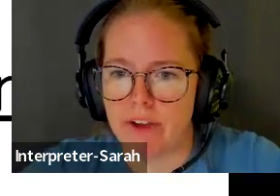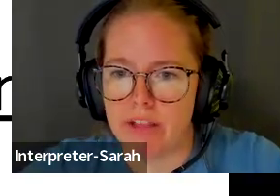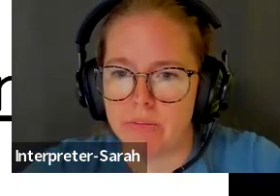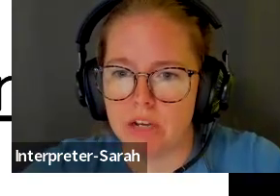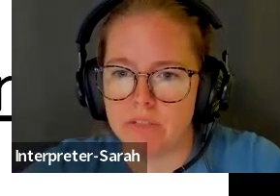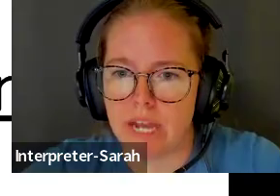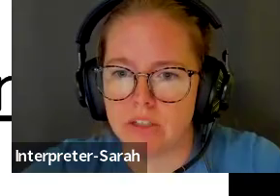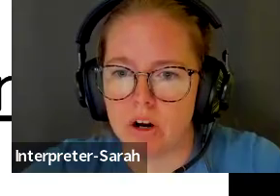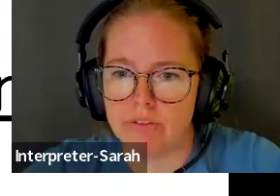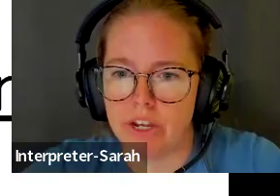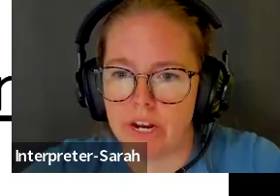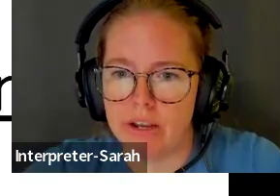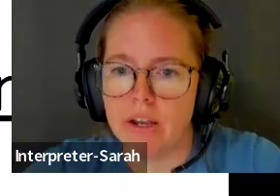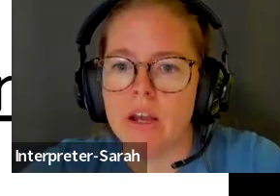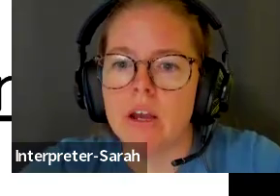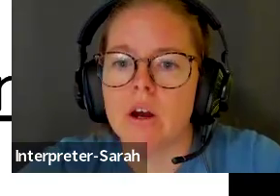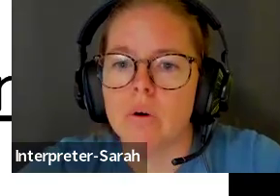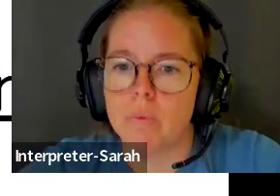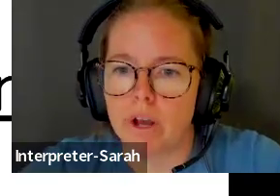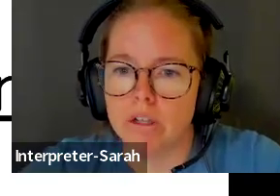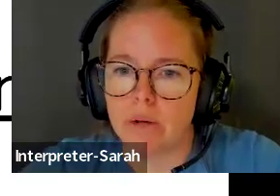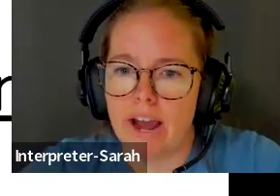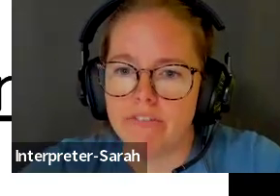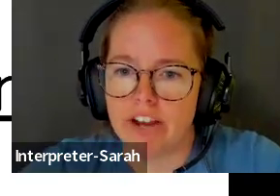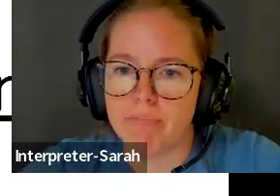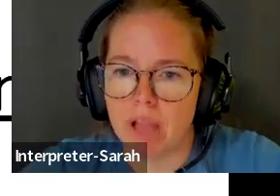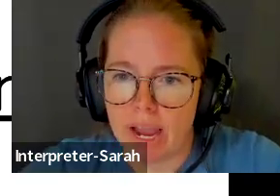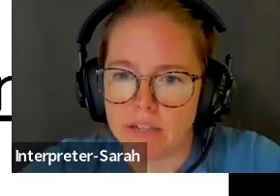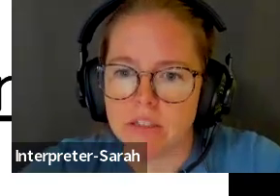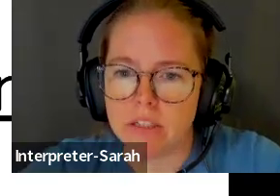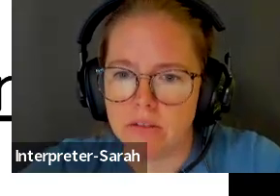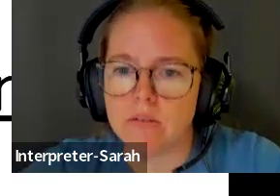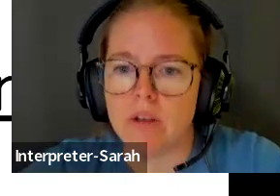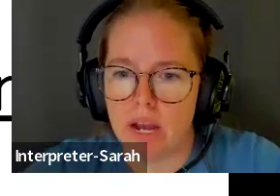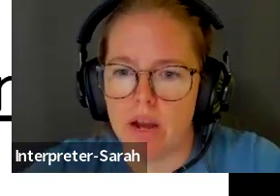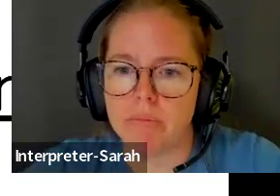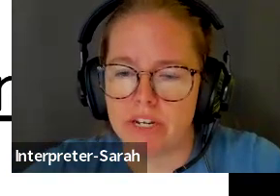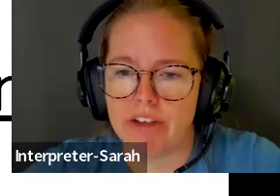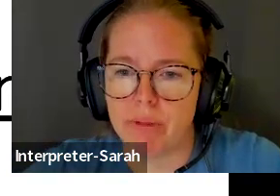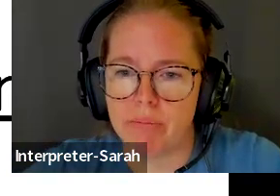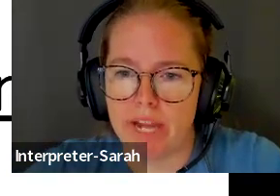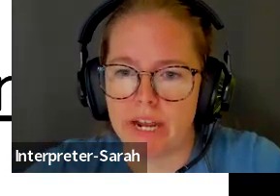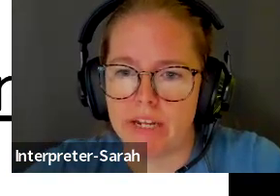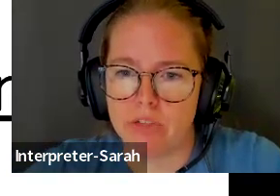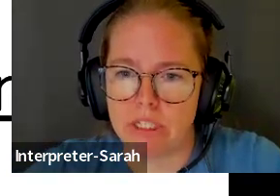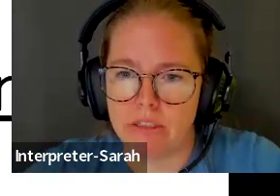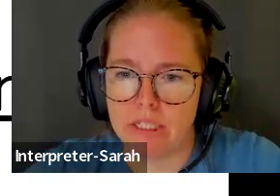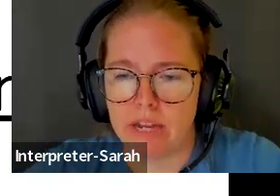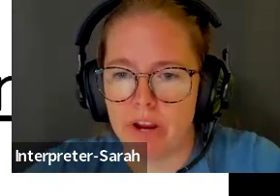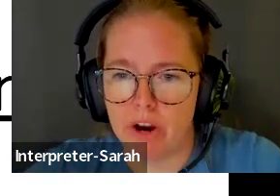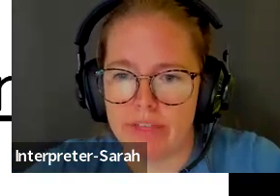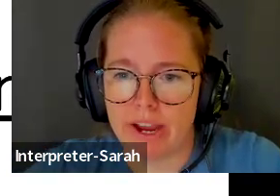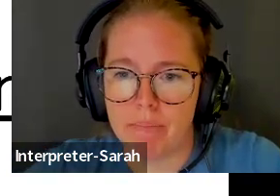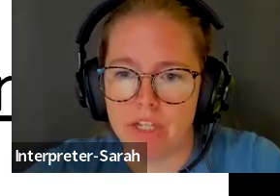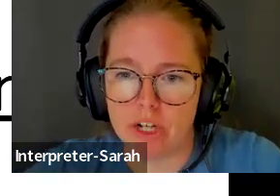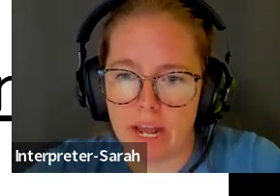that identify themselves as hard of hearing. We also have deaf blind. The deaf blind diagnoses